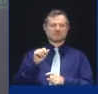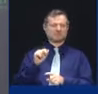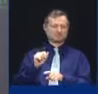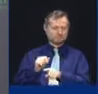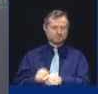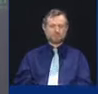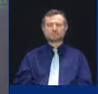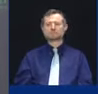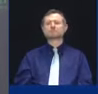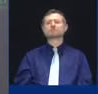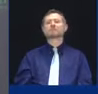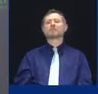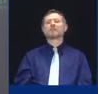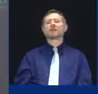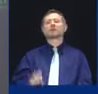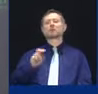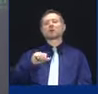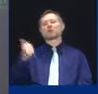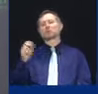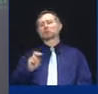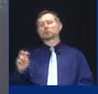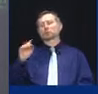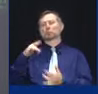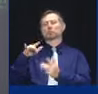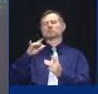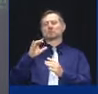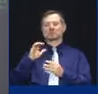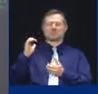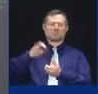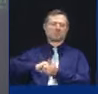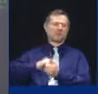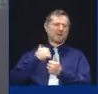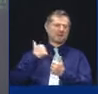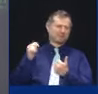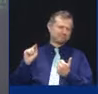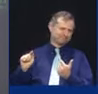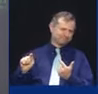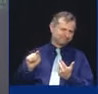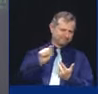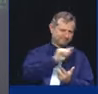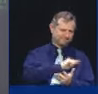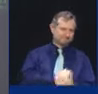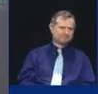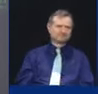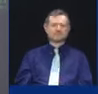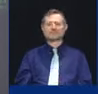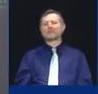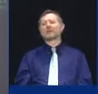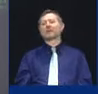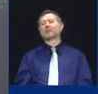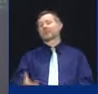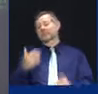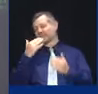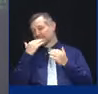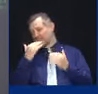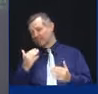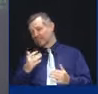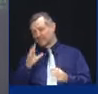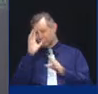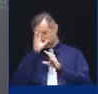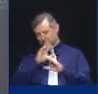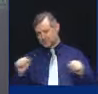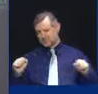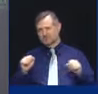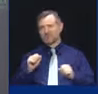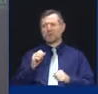and all of our other tourism agency partners from around the Hudson Valley. I'd also like to thank Todd DiOrio, President, Hudson Valley Building